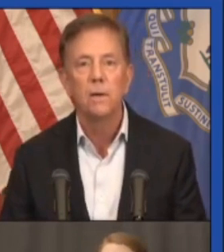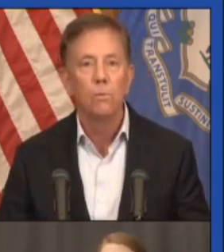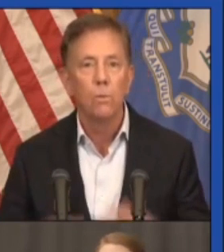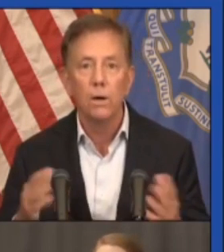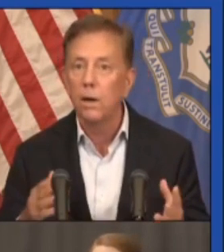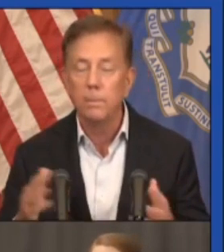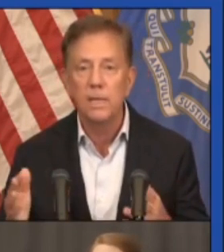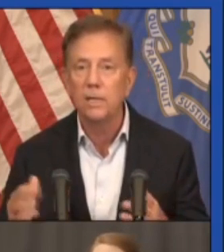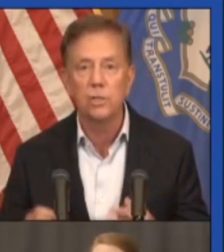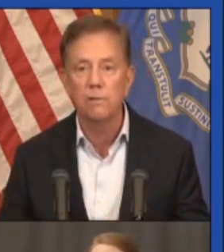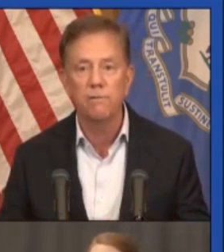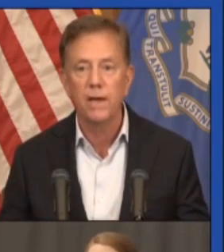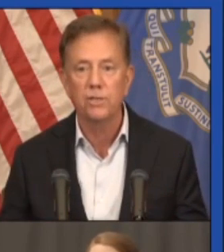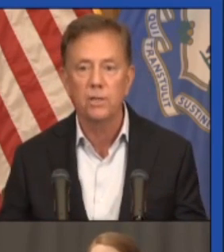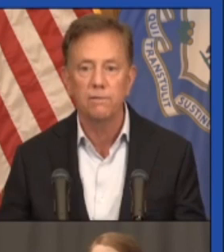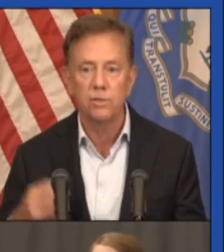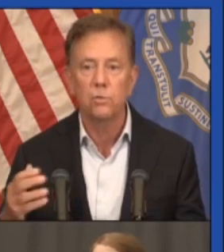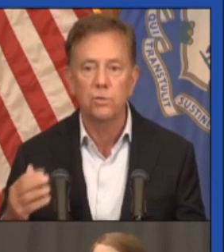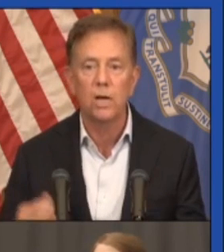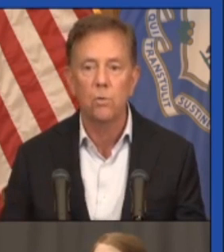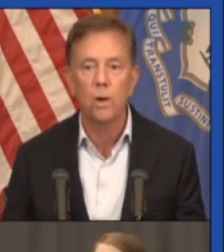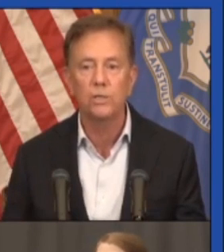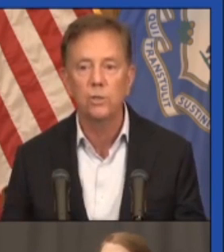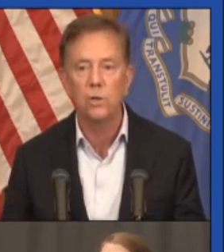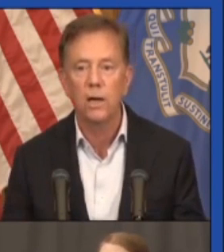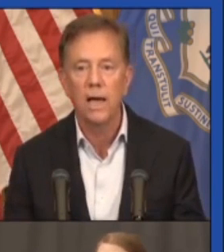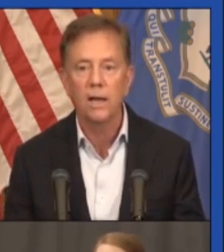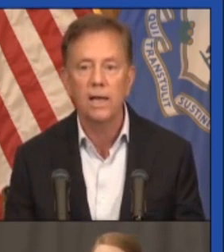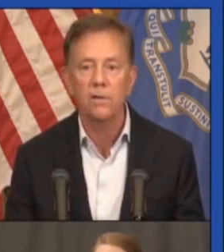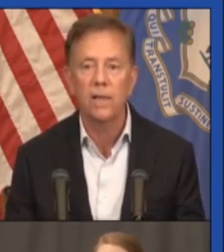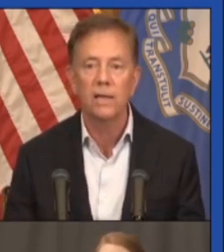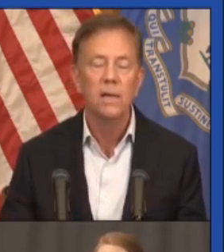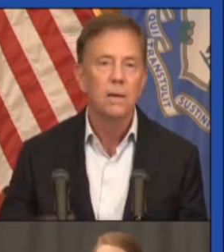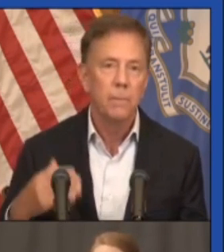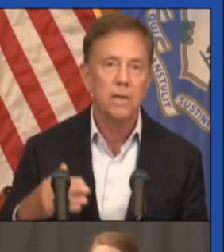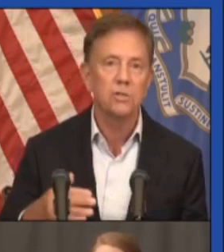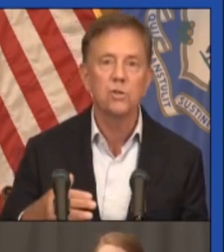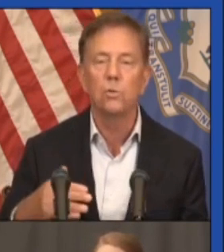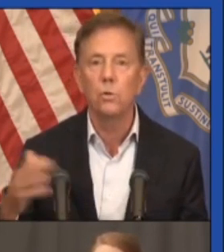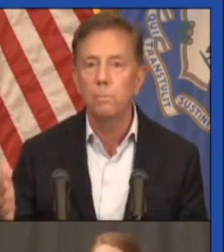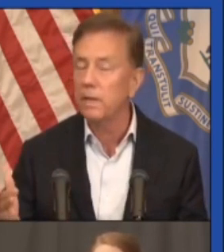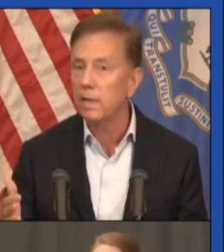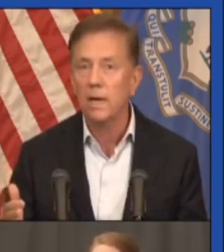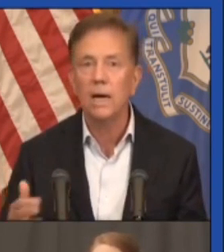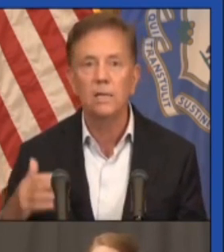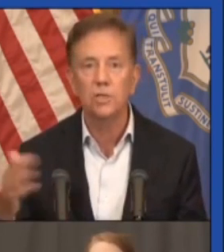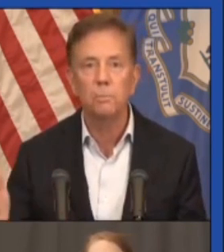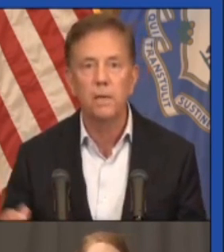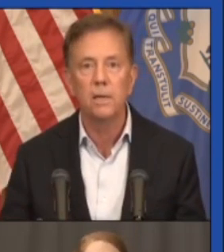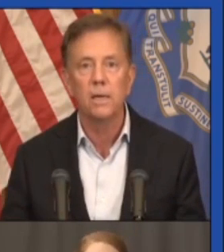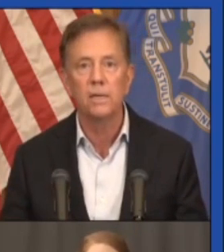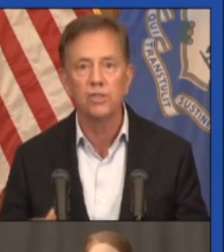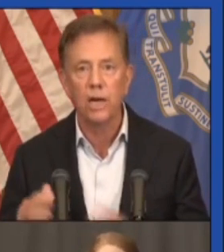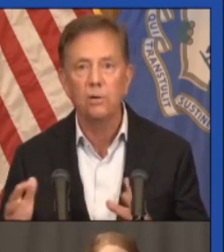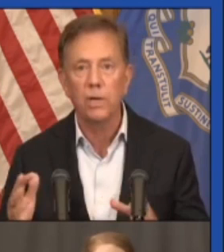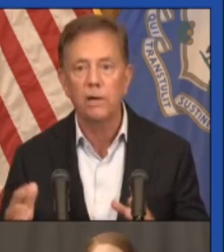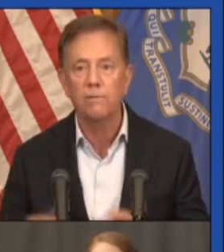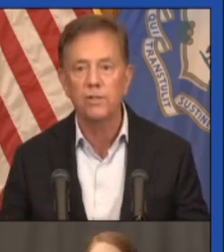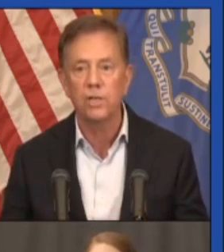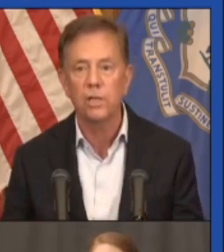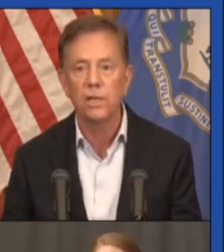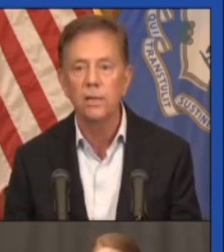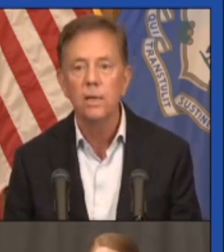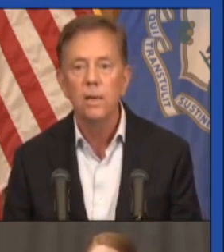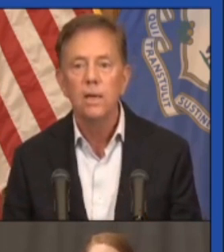of a potential infection, if the school's not quite sure how to handle that. Be it a school, be it a college, be it a child